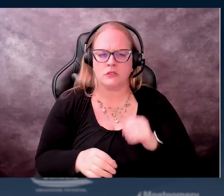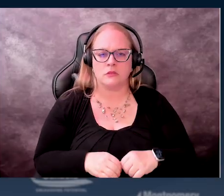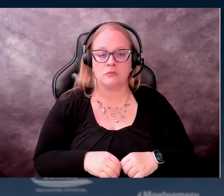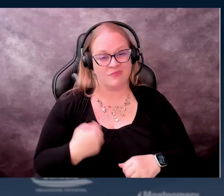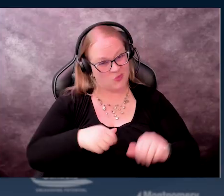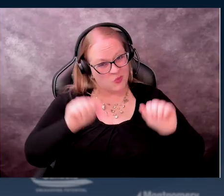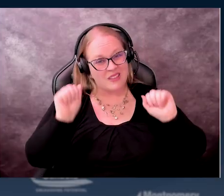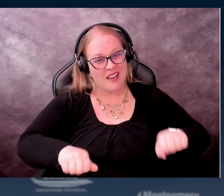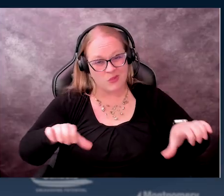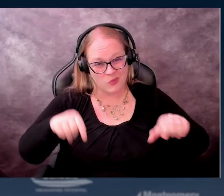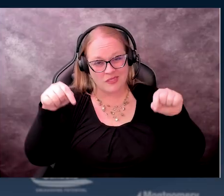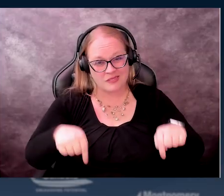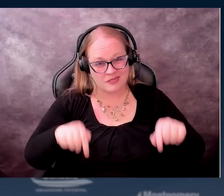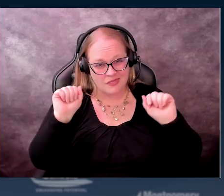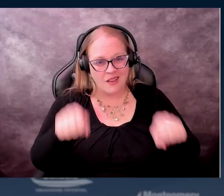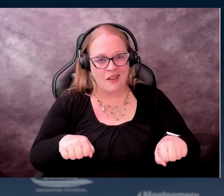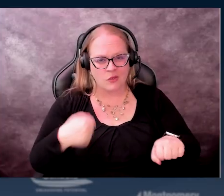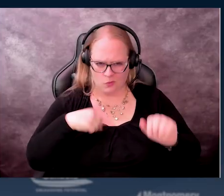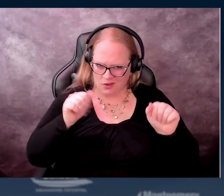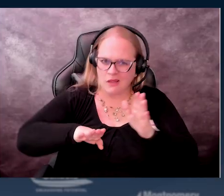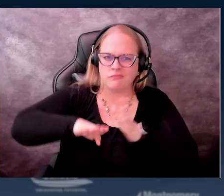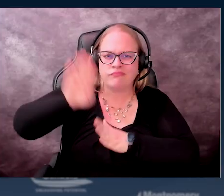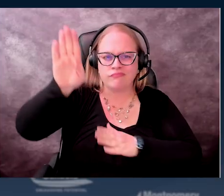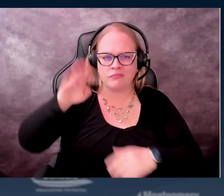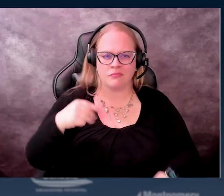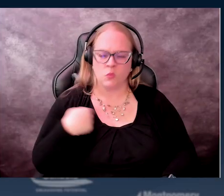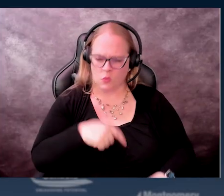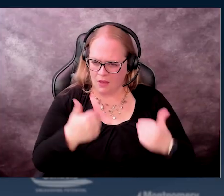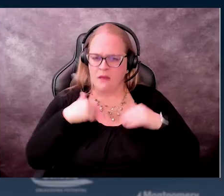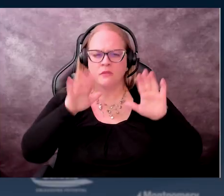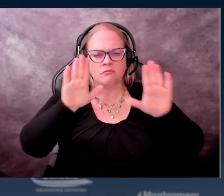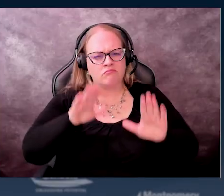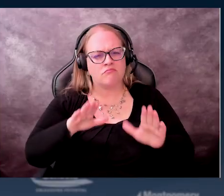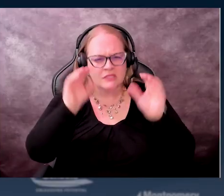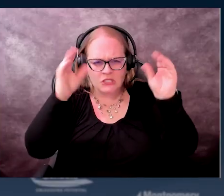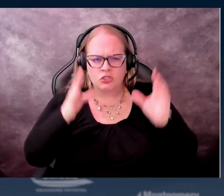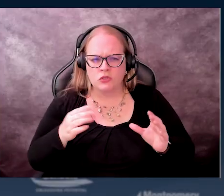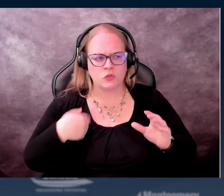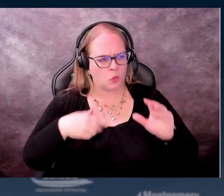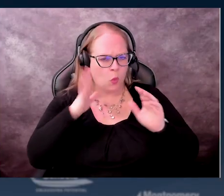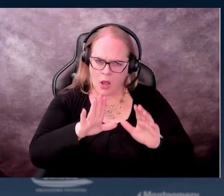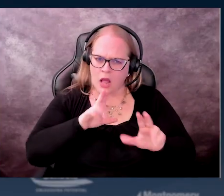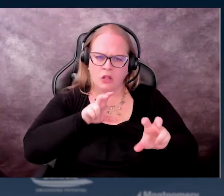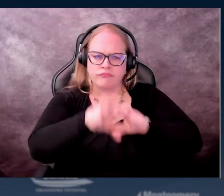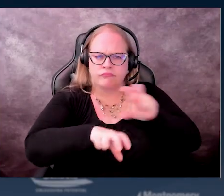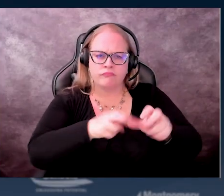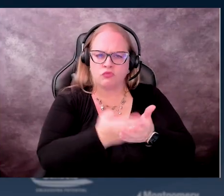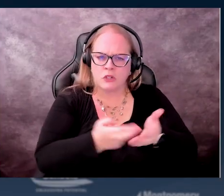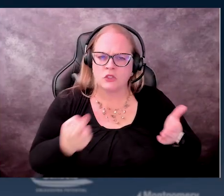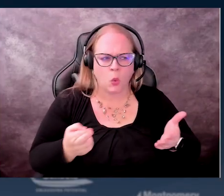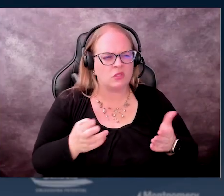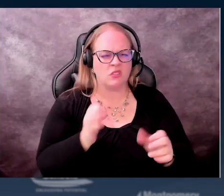well. We have great teachers, and we'll put the resources in place to make it happen.